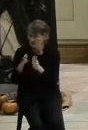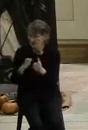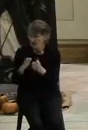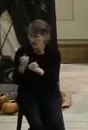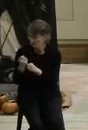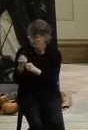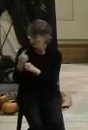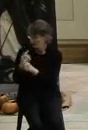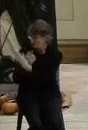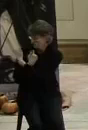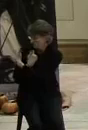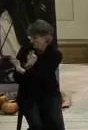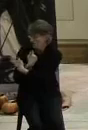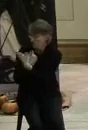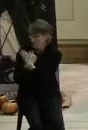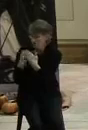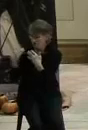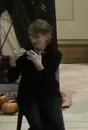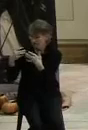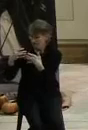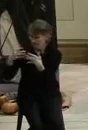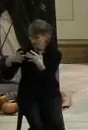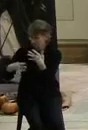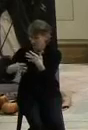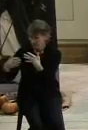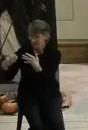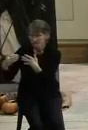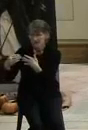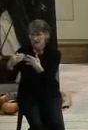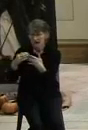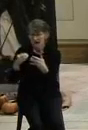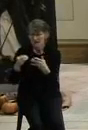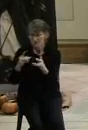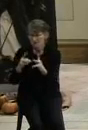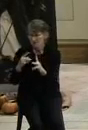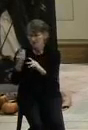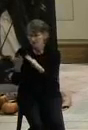St. Joseph, and our beloved who have died in our families.